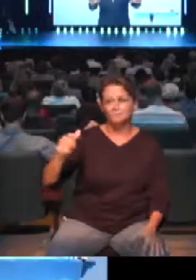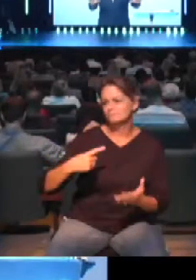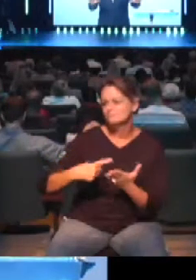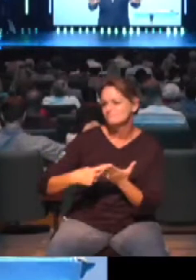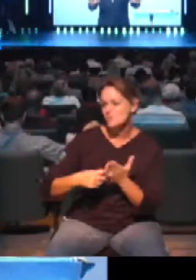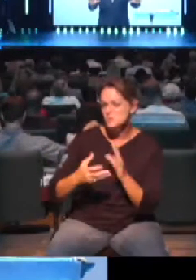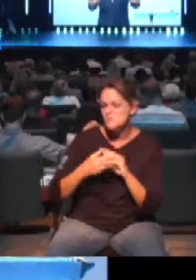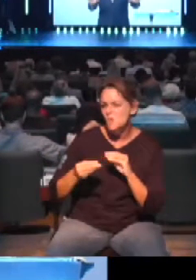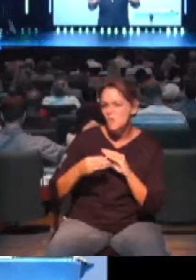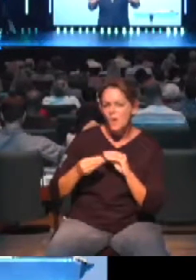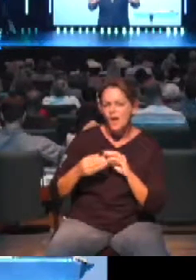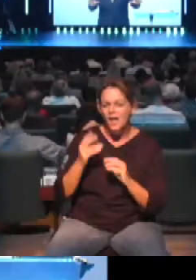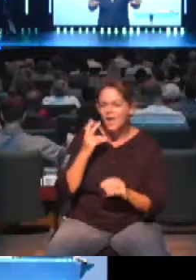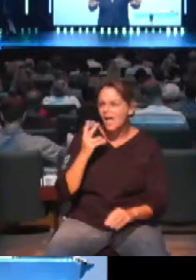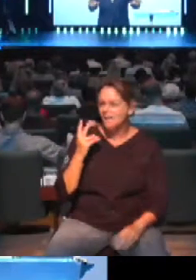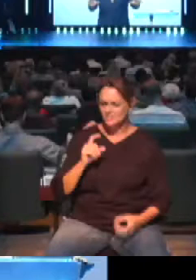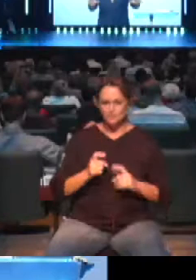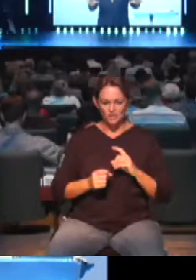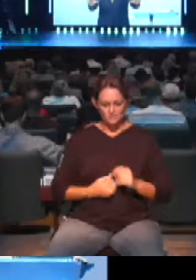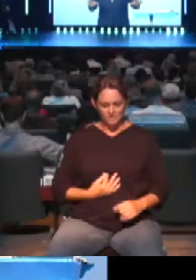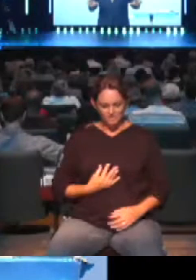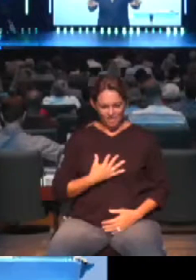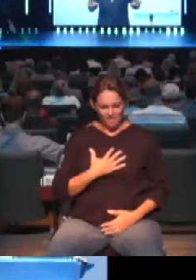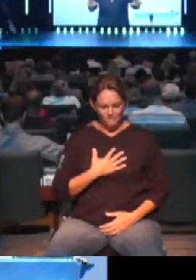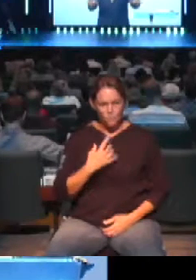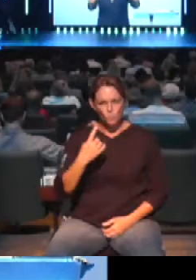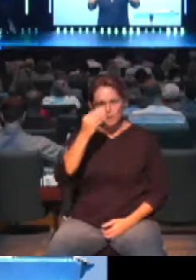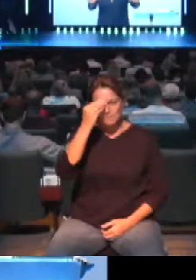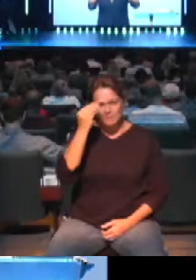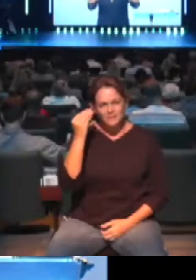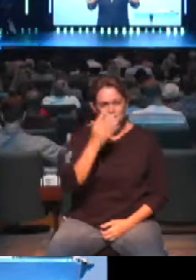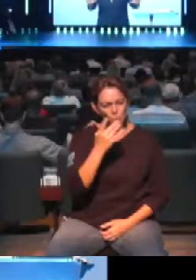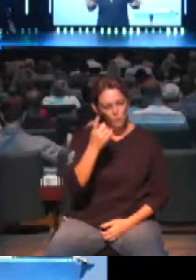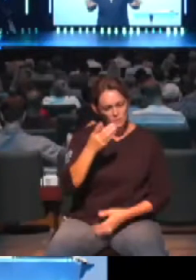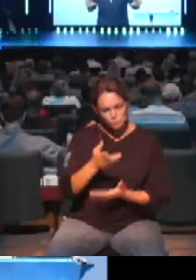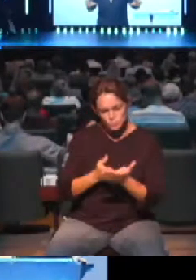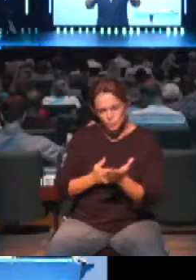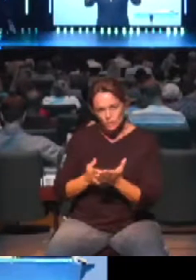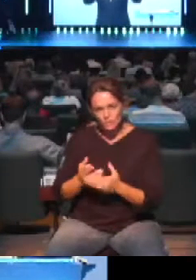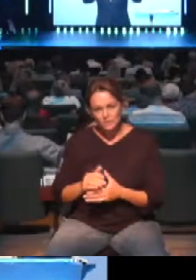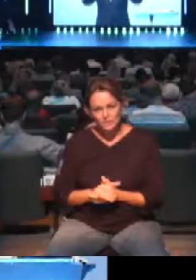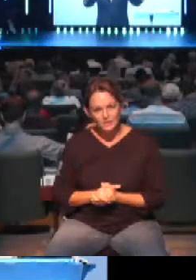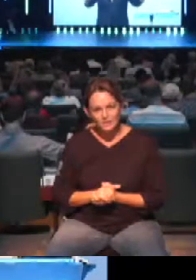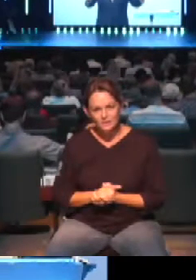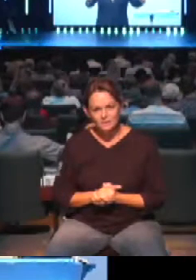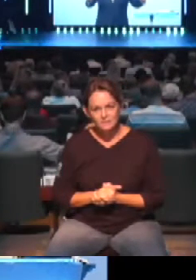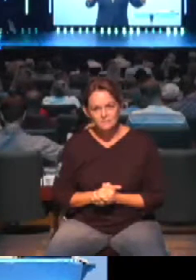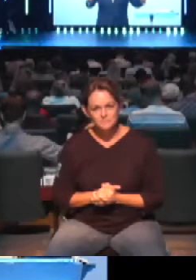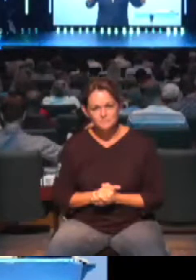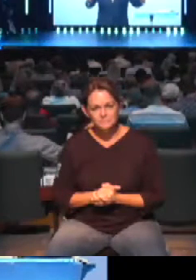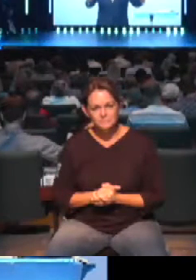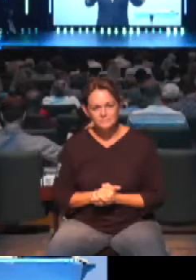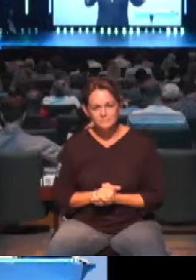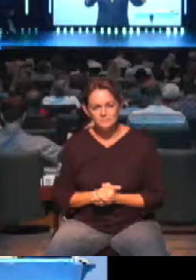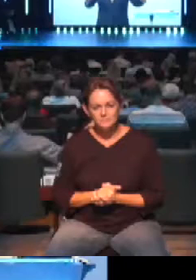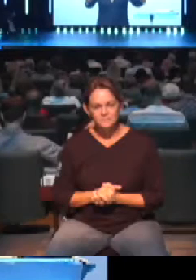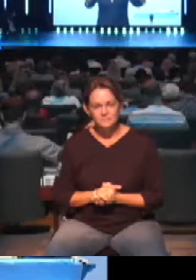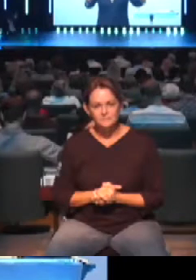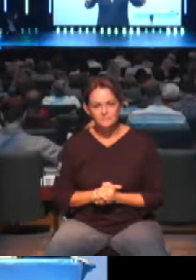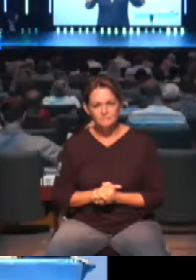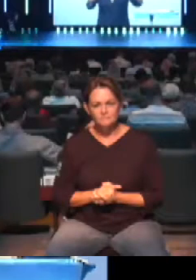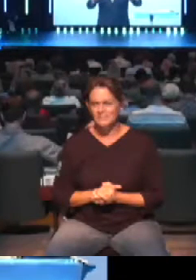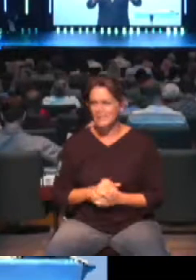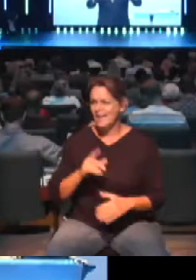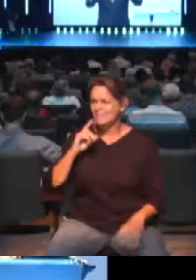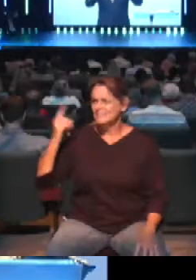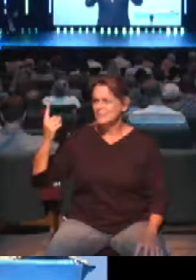about what changed my life. That one message, that one truth from Scripture. I don't even remember who it was. Some guy from Texas,